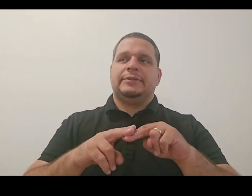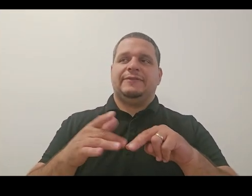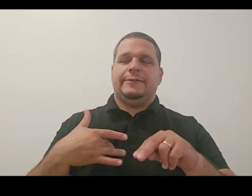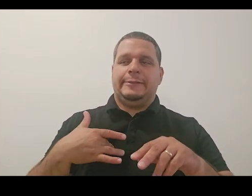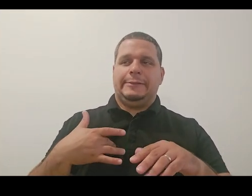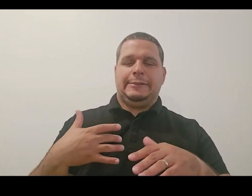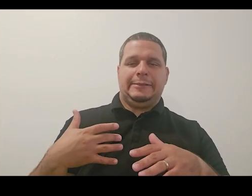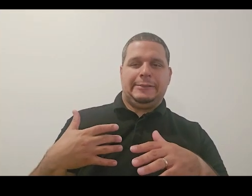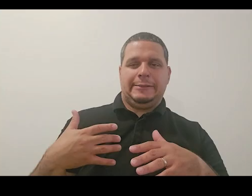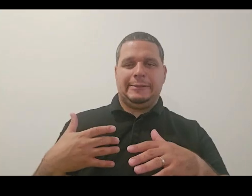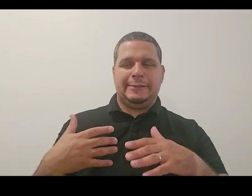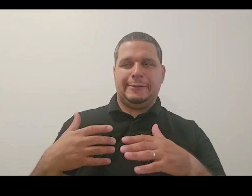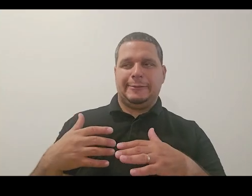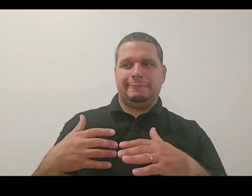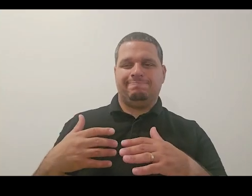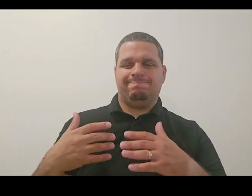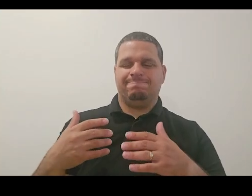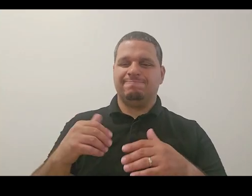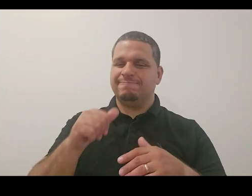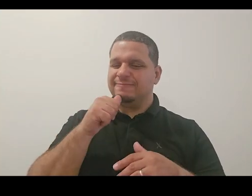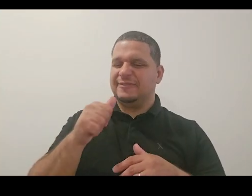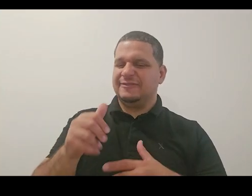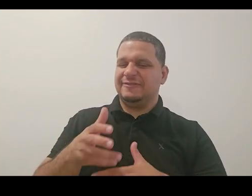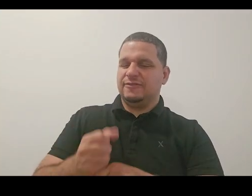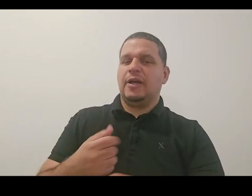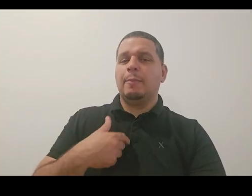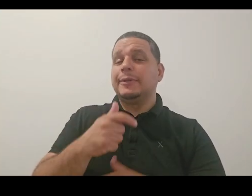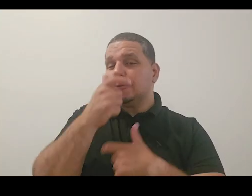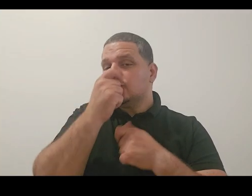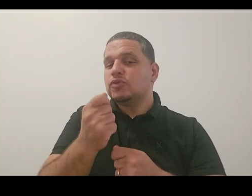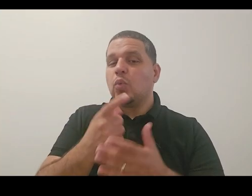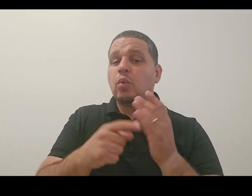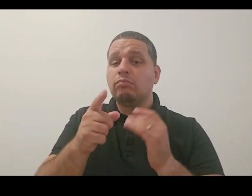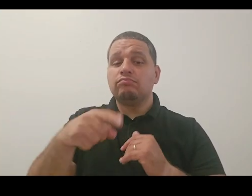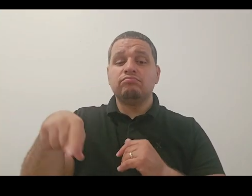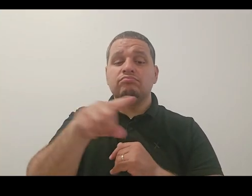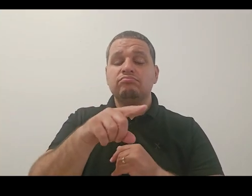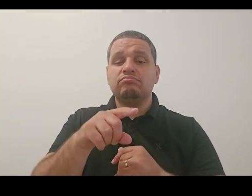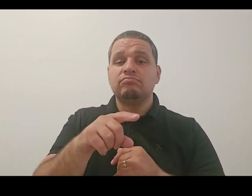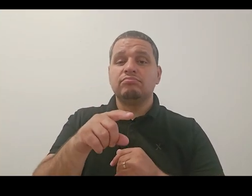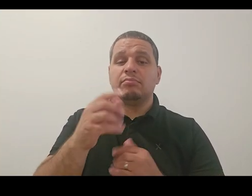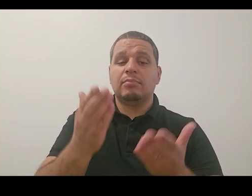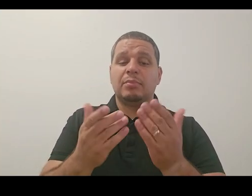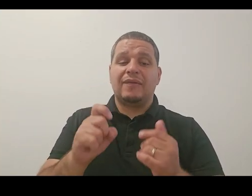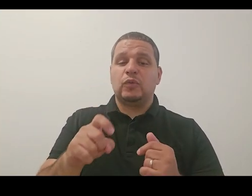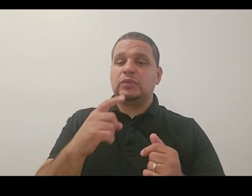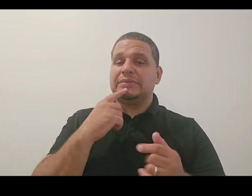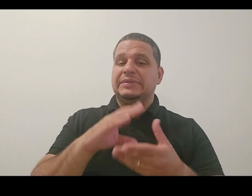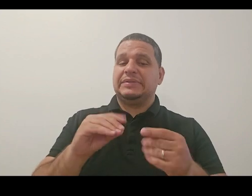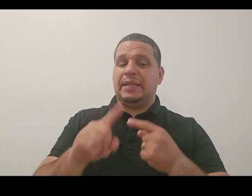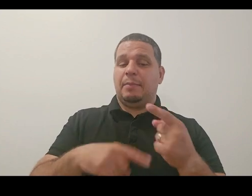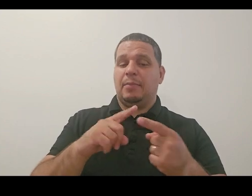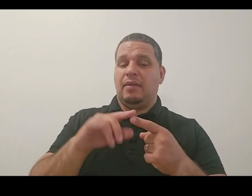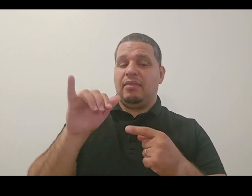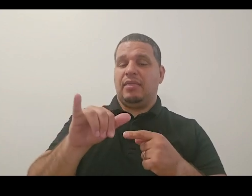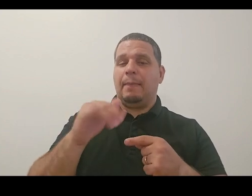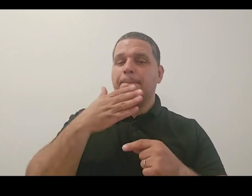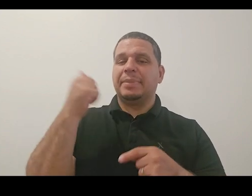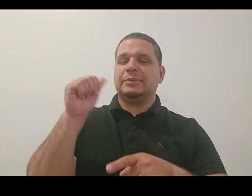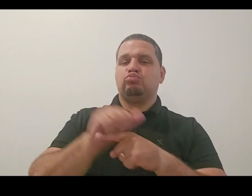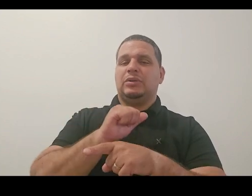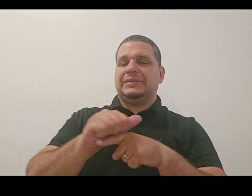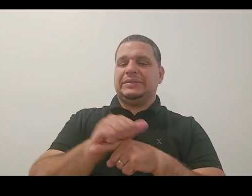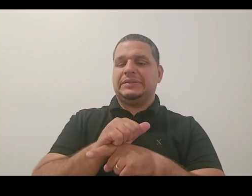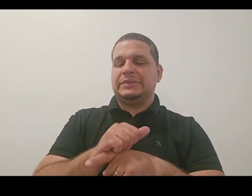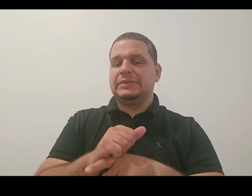just increases the weariness quotient. So I'm super interested in what the rest of you might have to